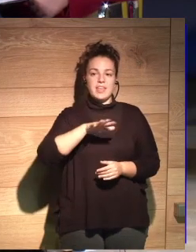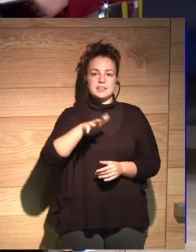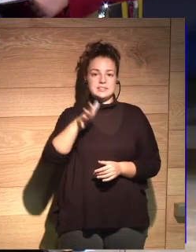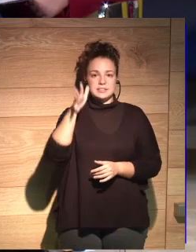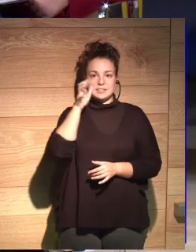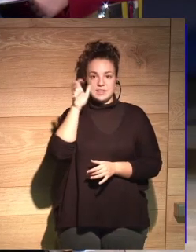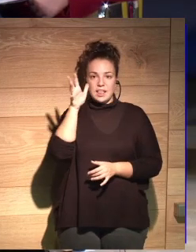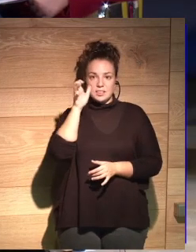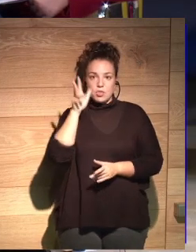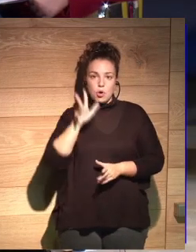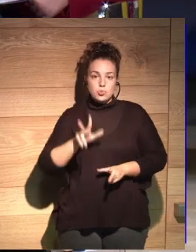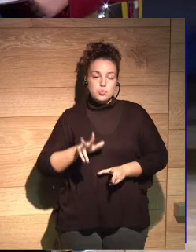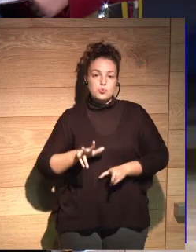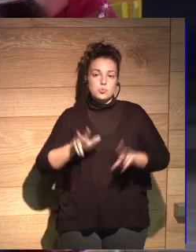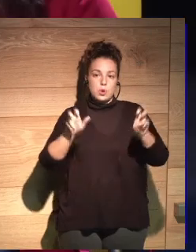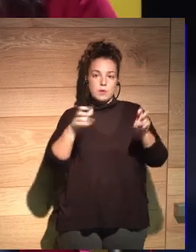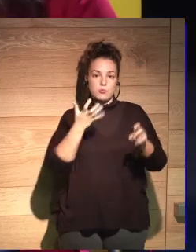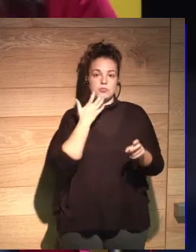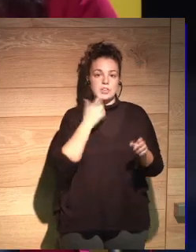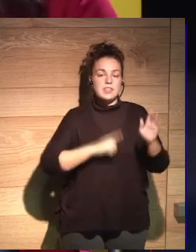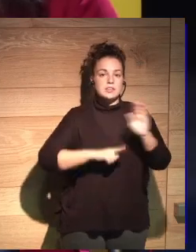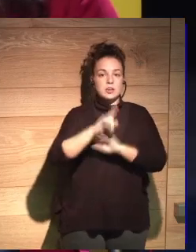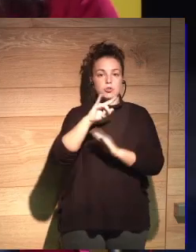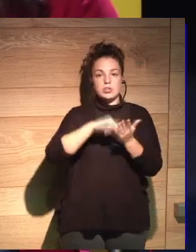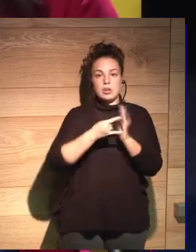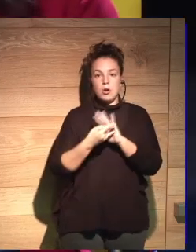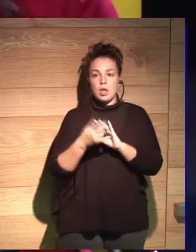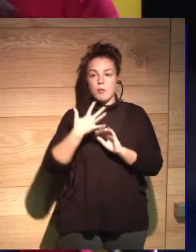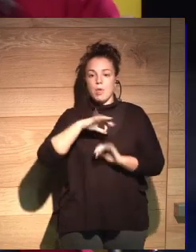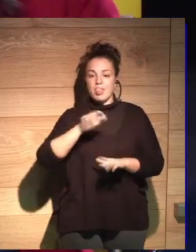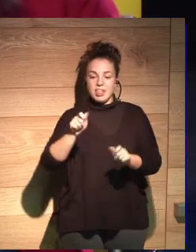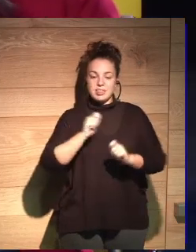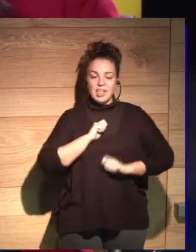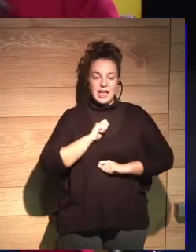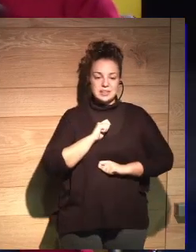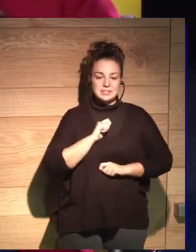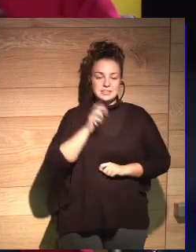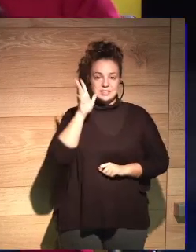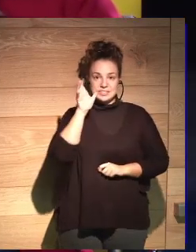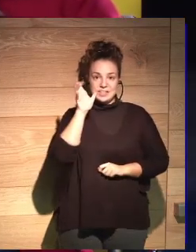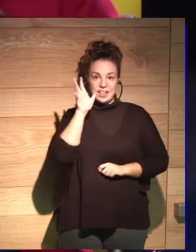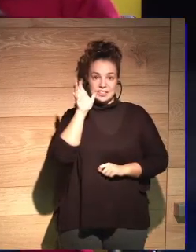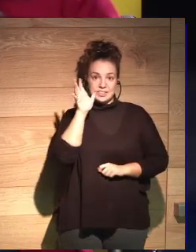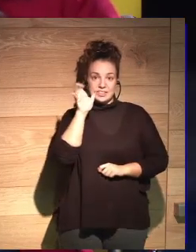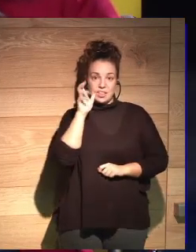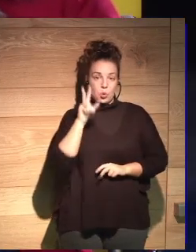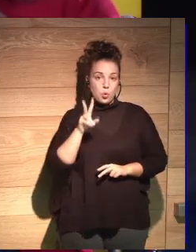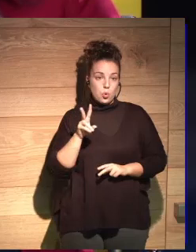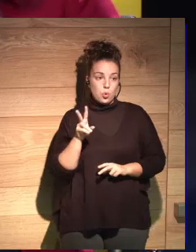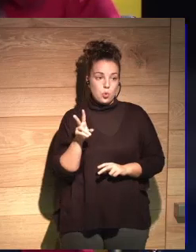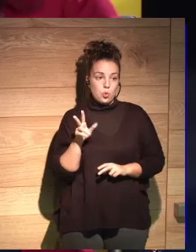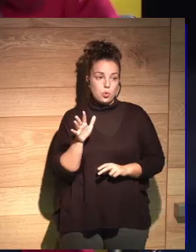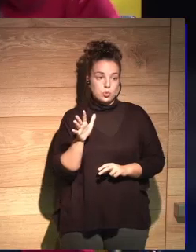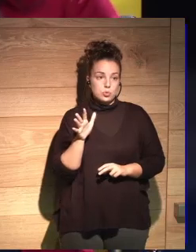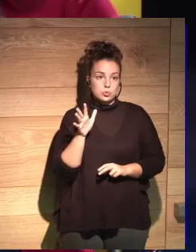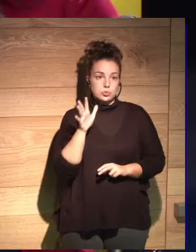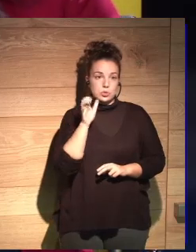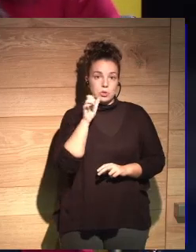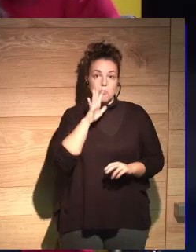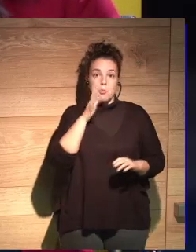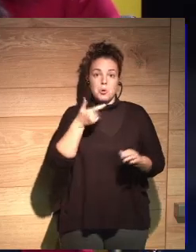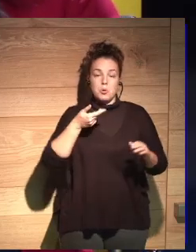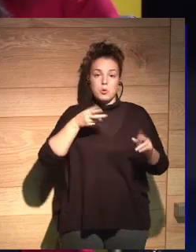Can we have like new senses with the development of technology? Can we have more